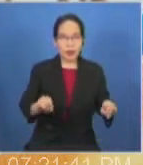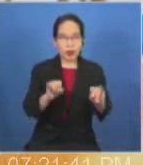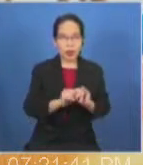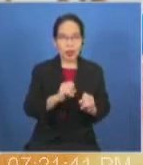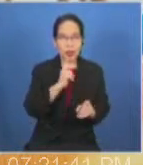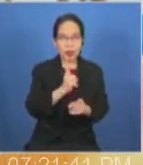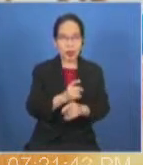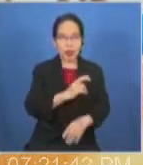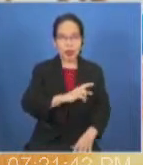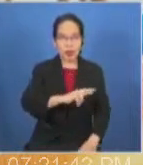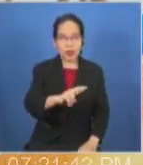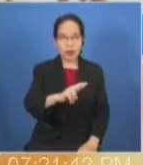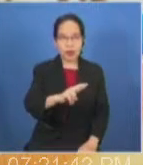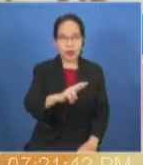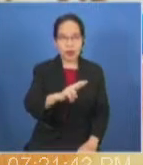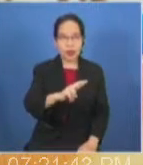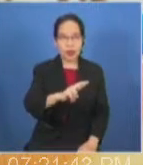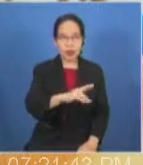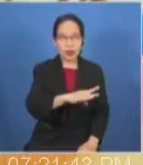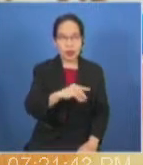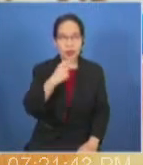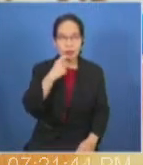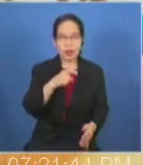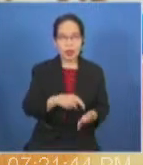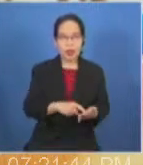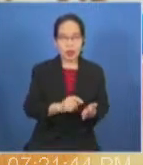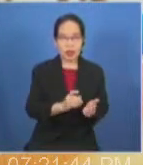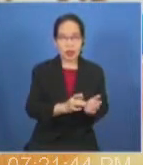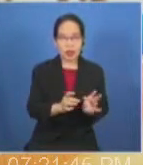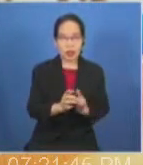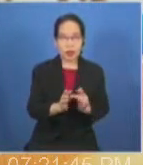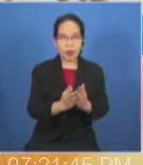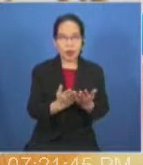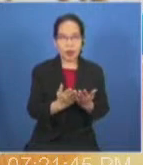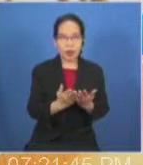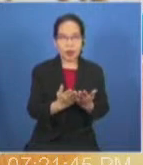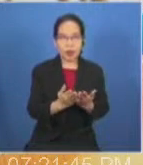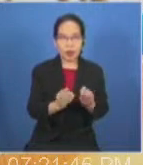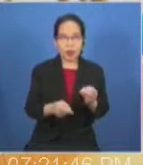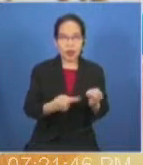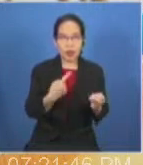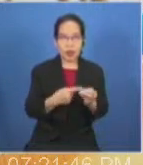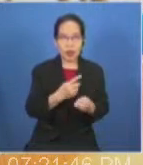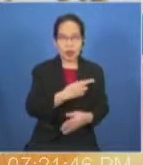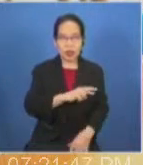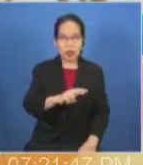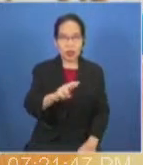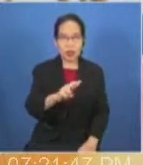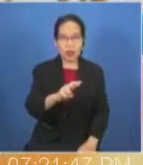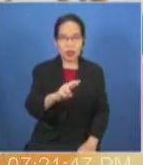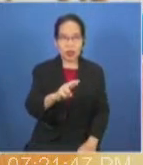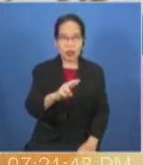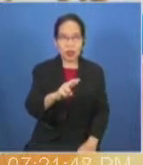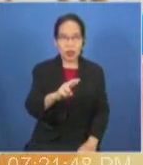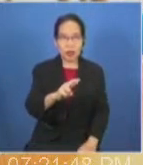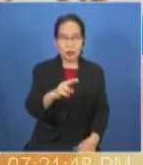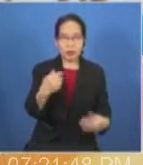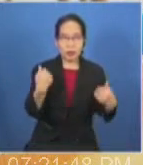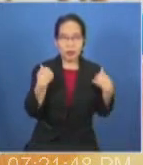like the essence of the true religion, is it really mentioned in the Bible about religion?